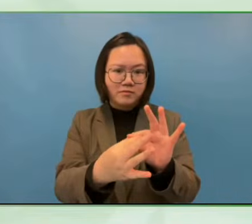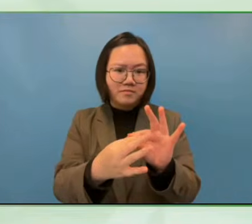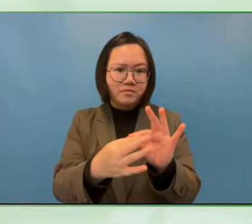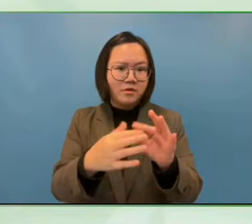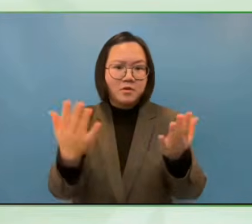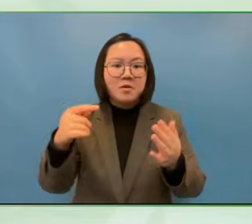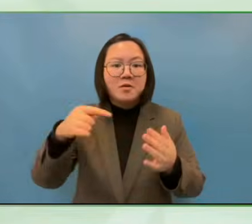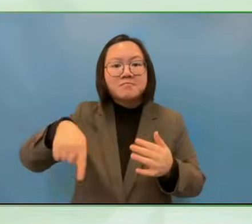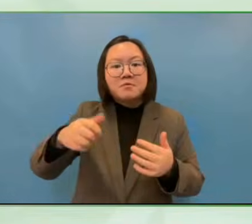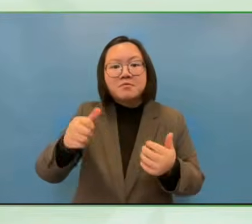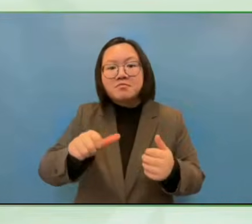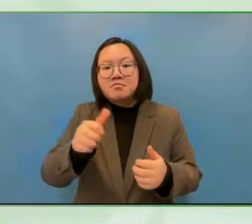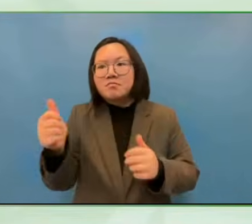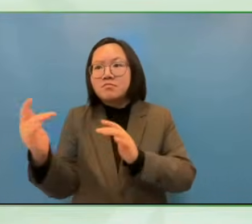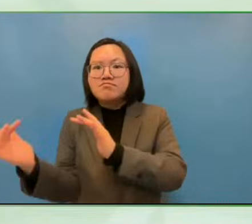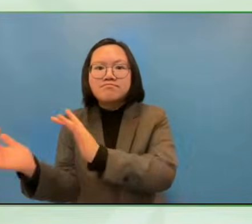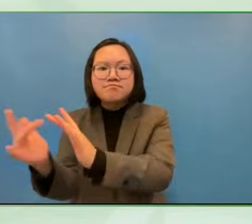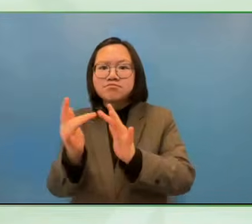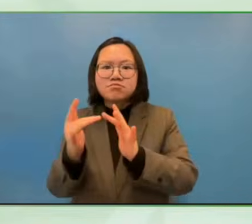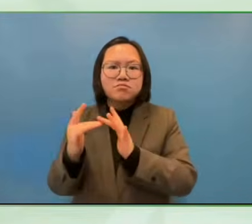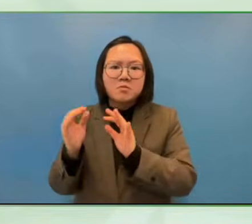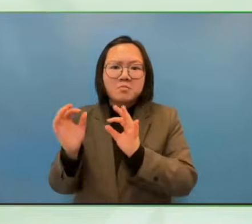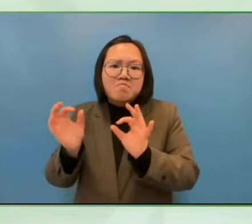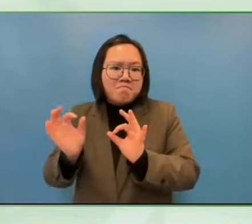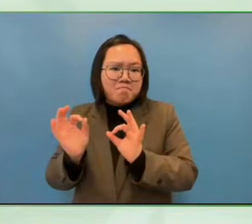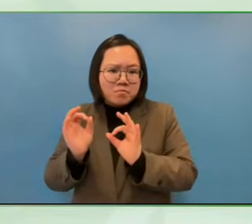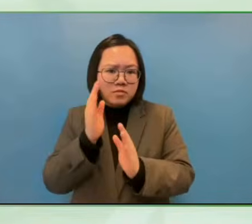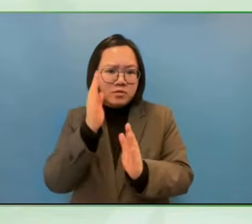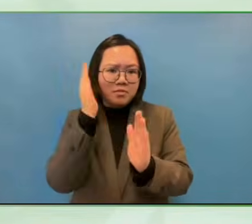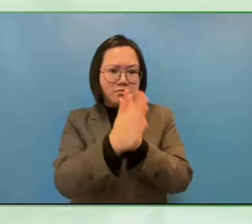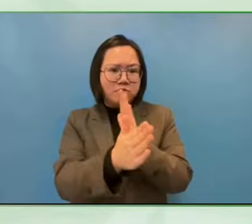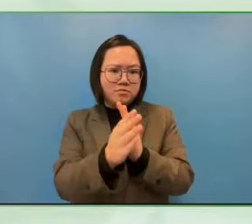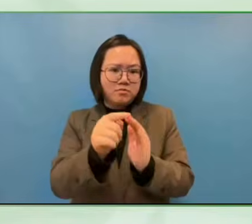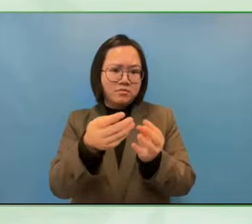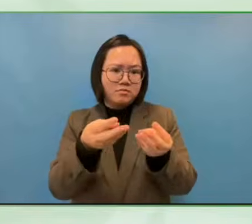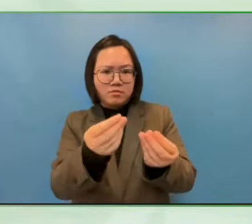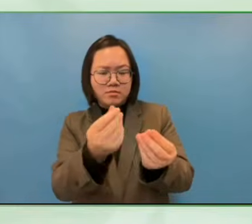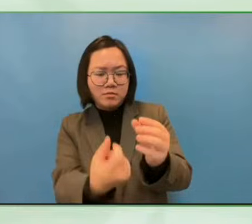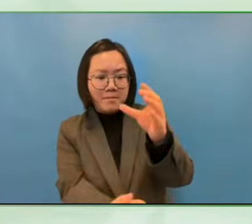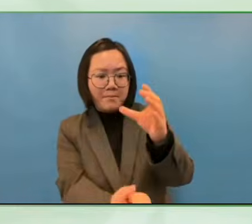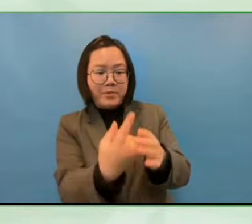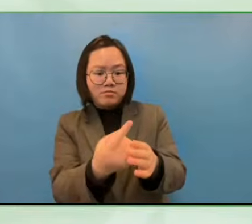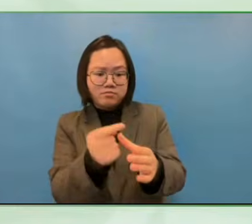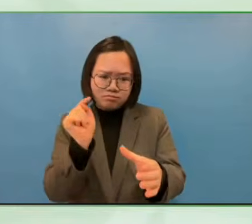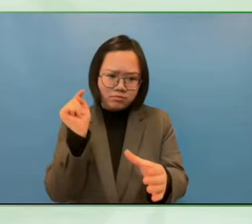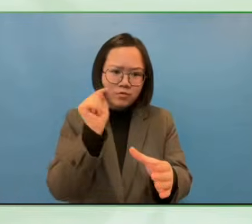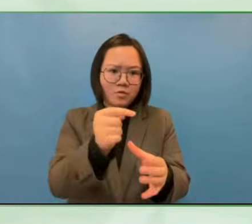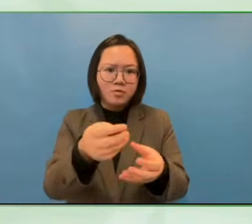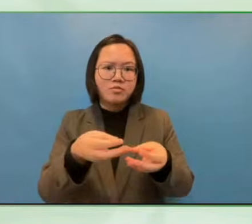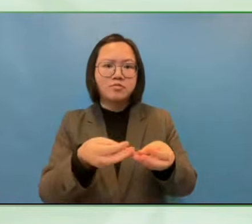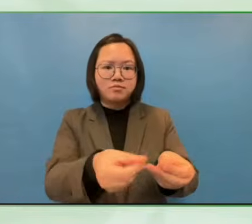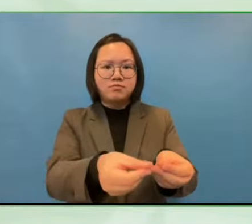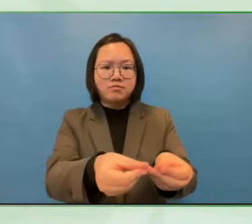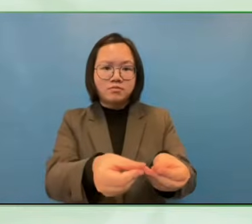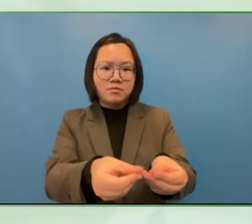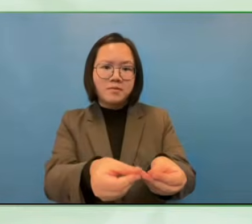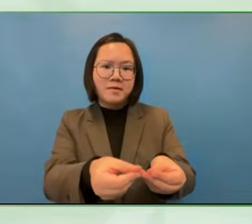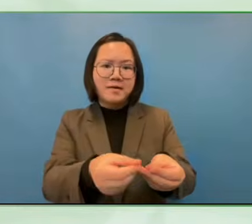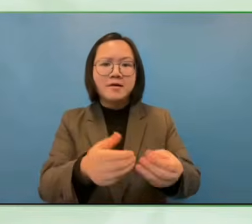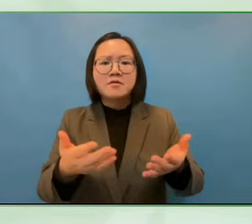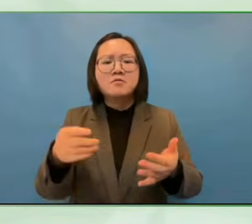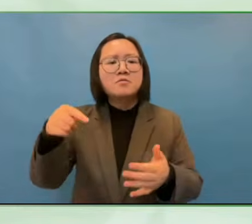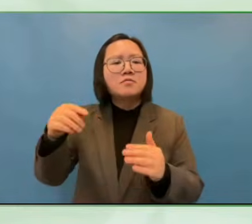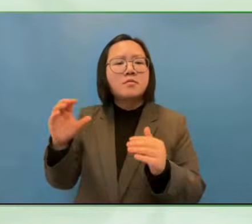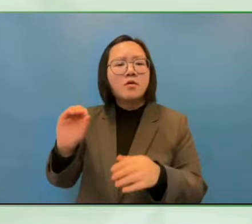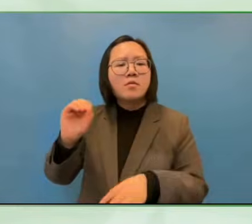organizations of persons with disabilities are acting either on their own or with helpful local governments and actually achieving